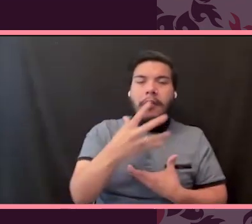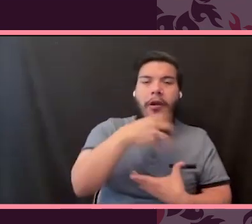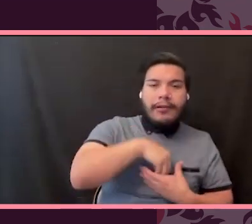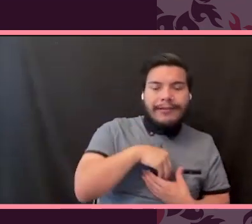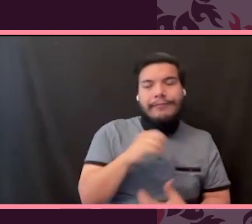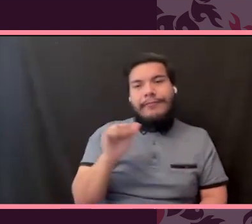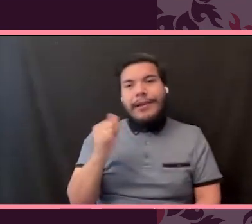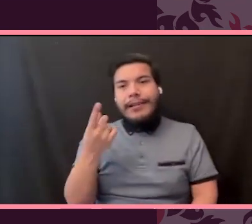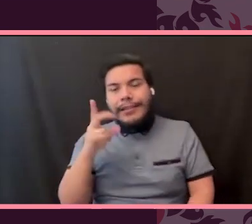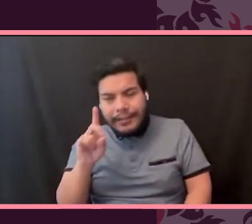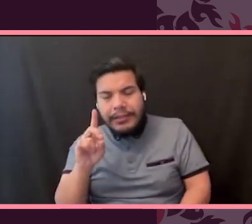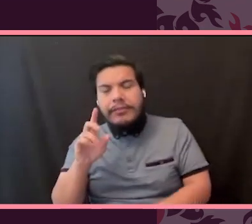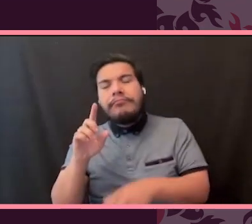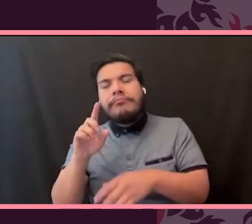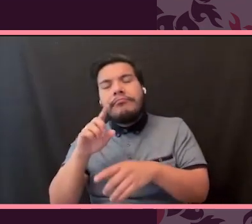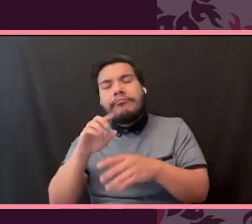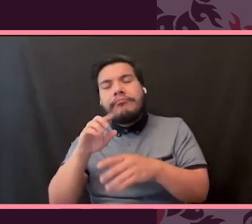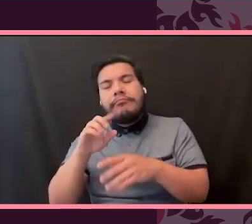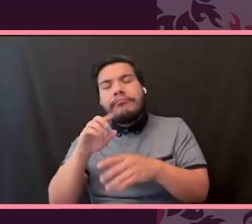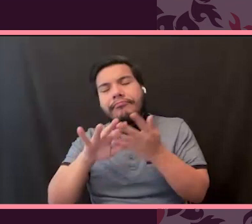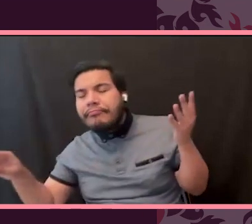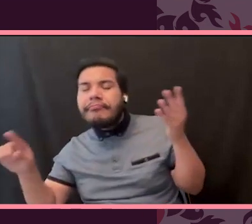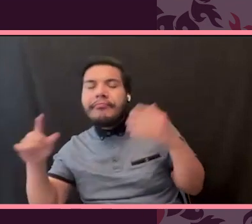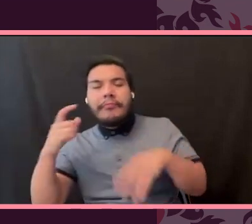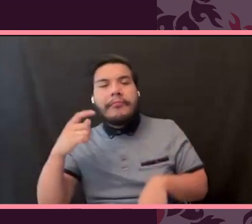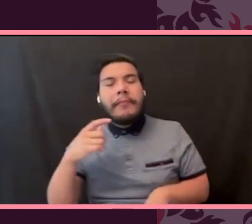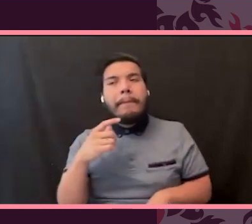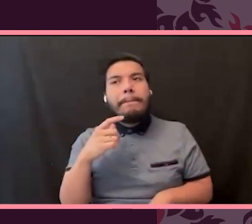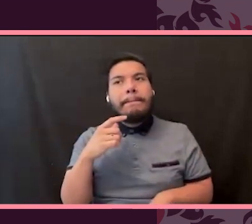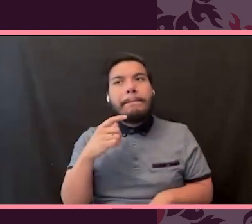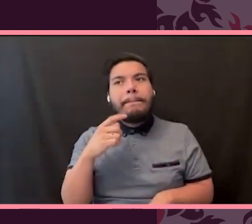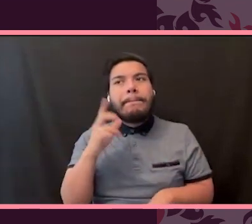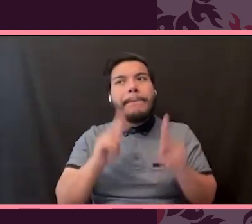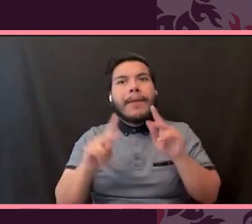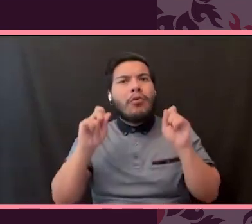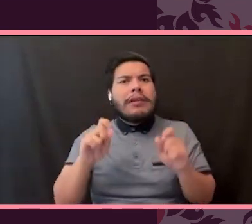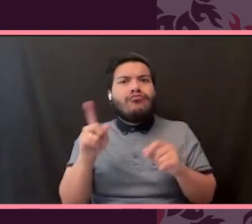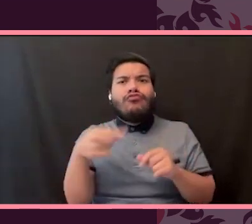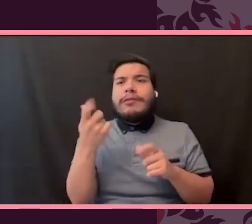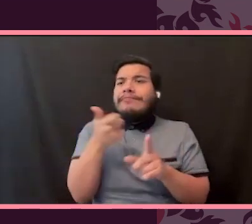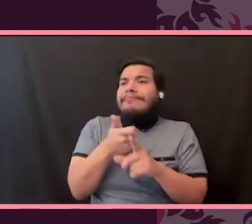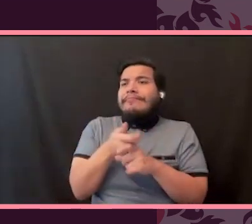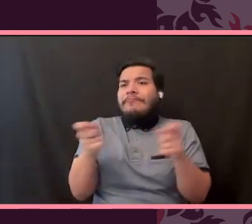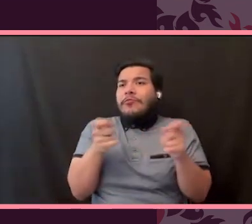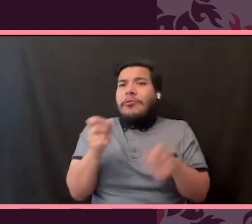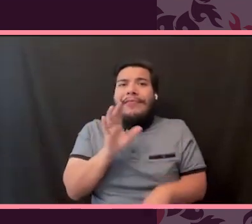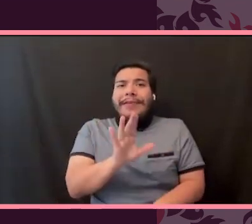other conditions is that people can just control their stimming at will,